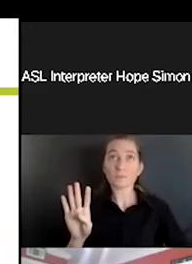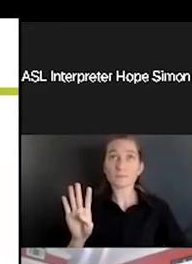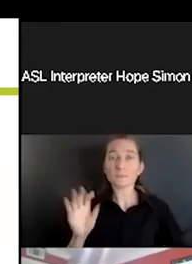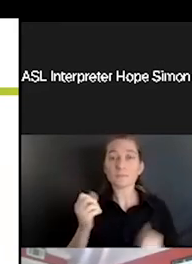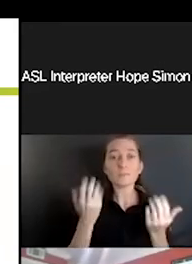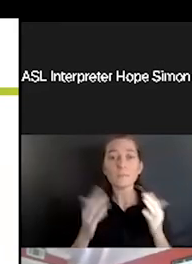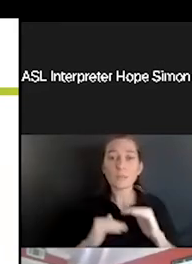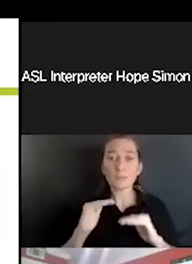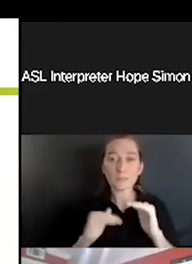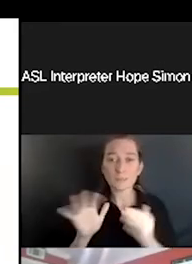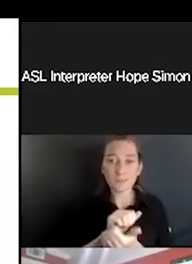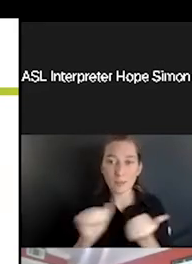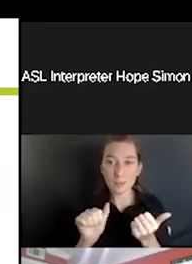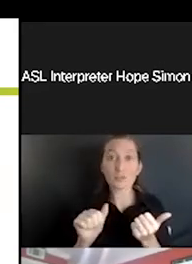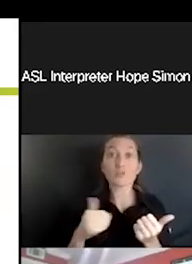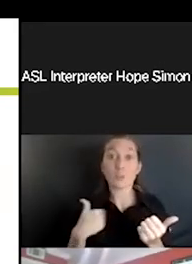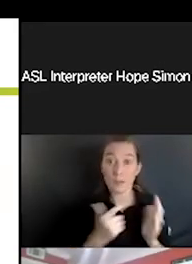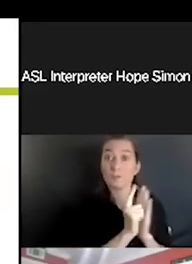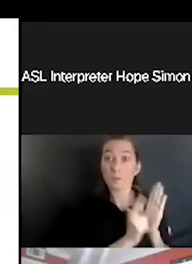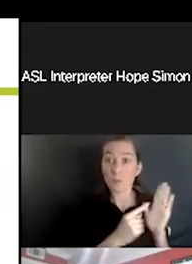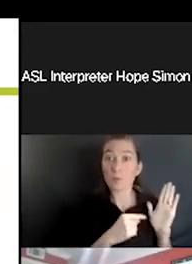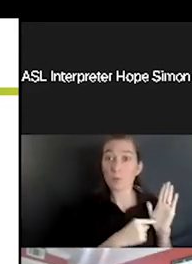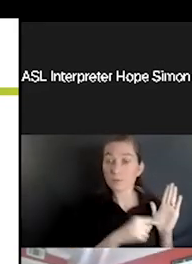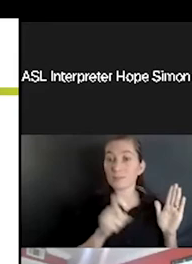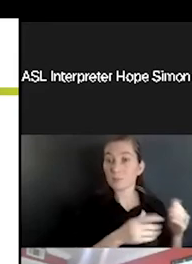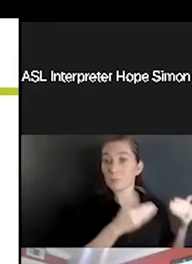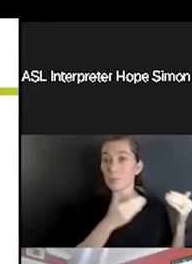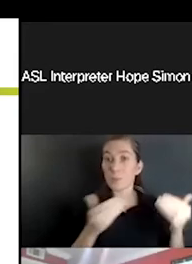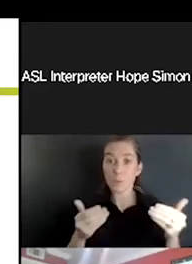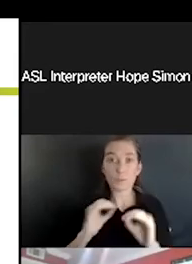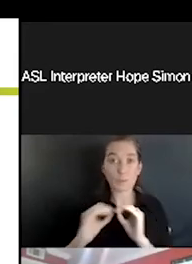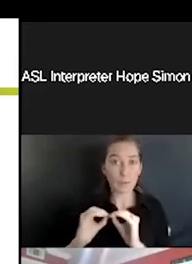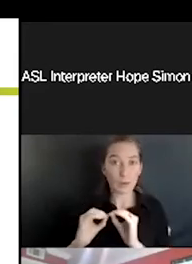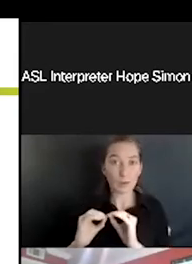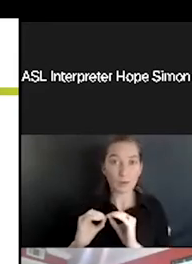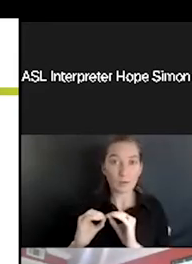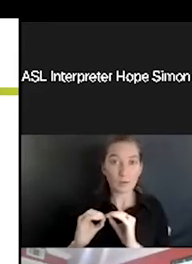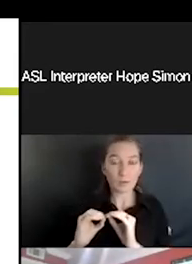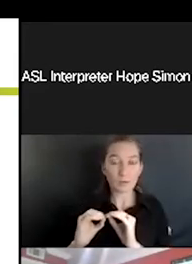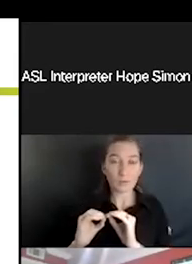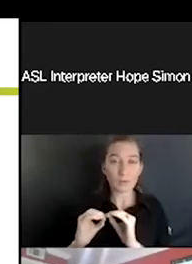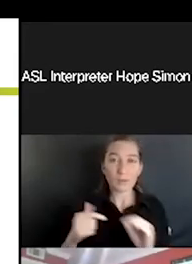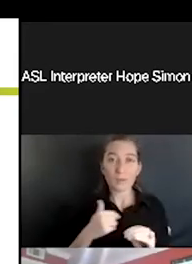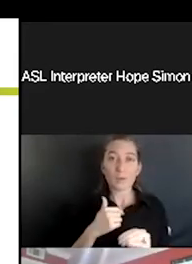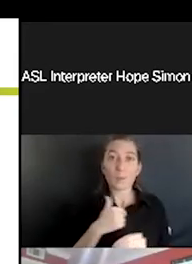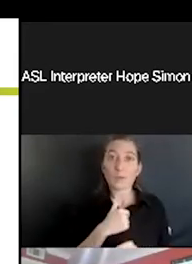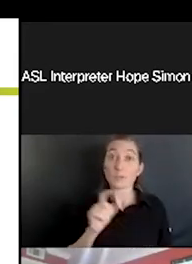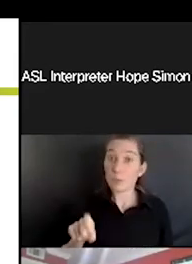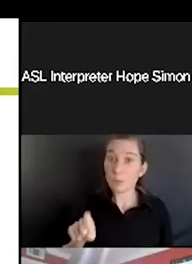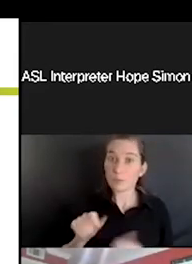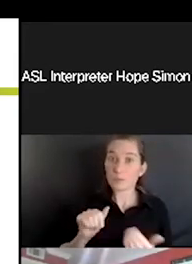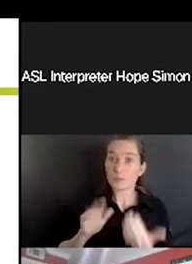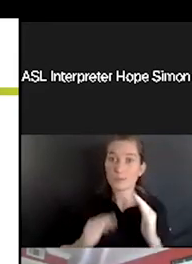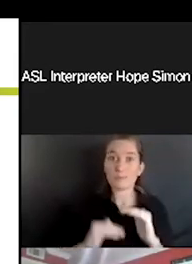to go out there and repair them. And that meant that all they had to do was bring them back to their previous state. And that was not